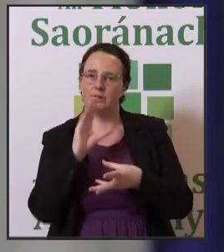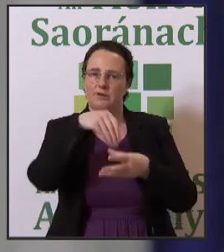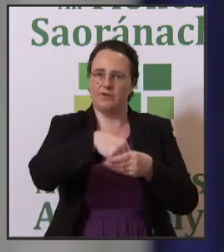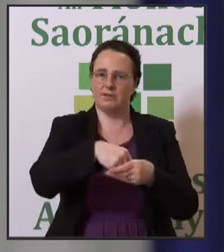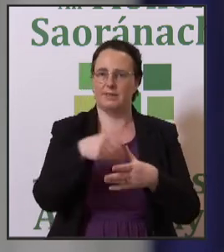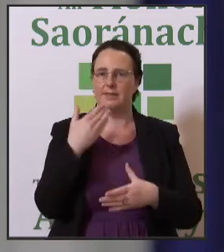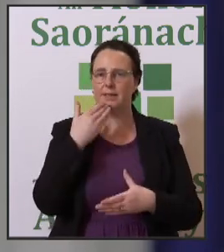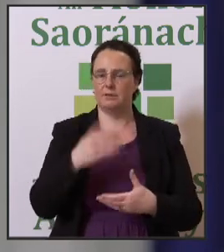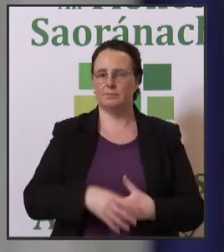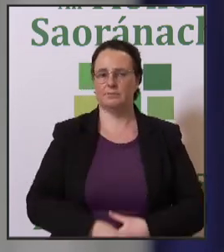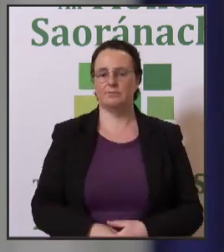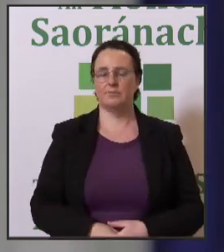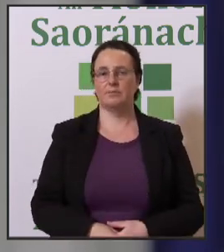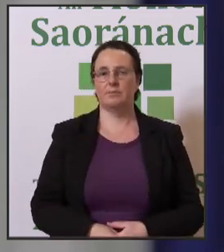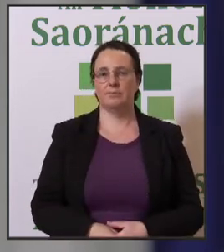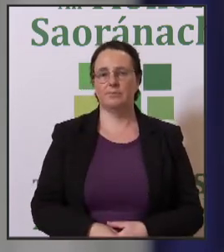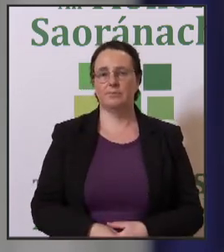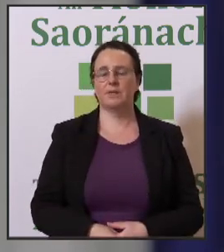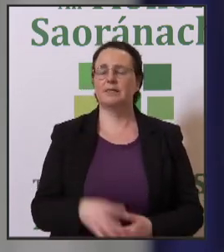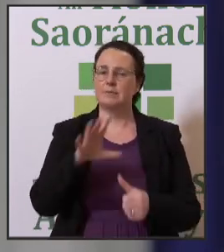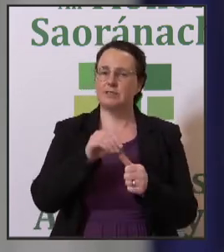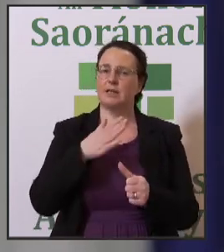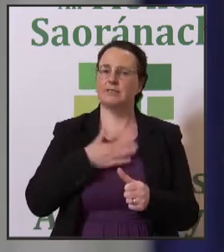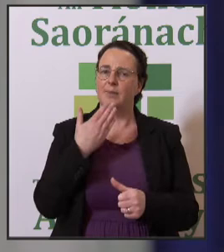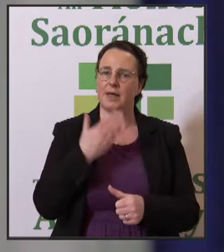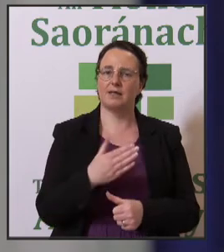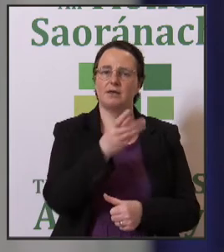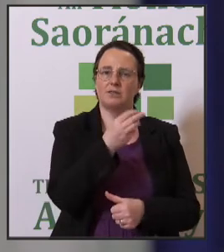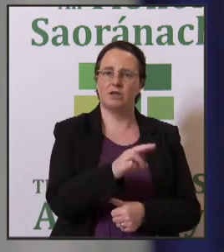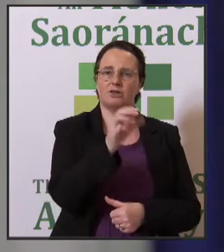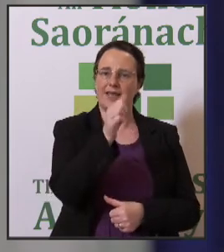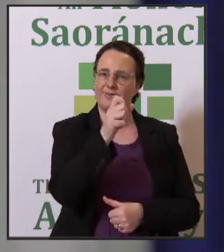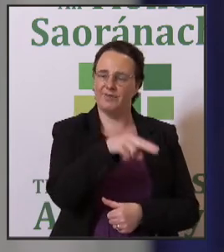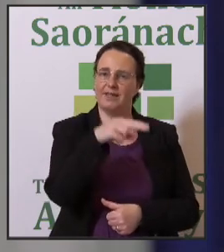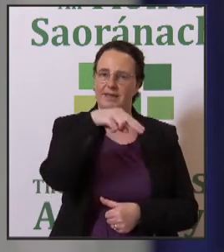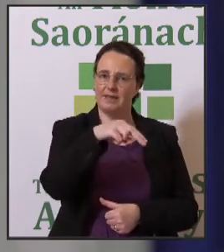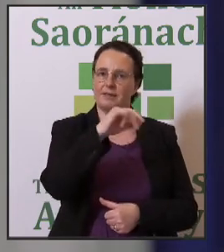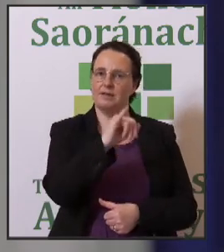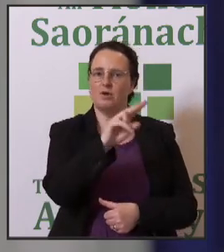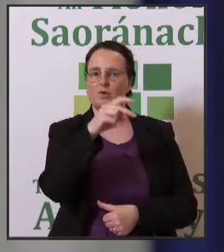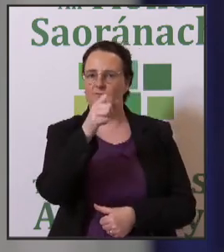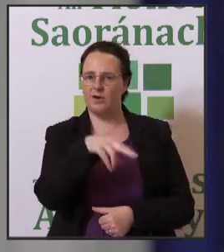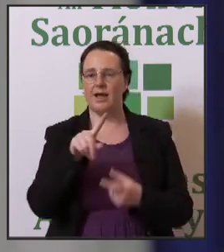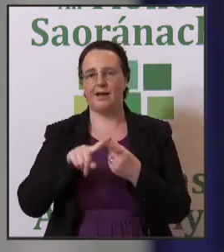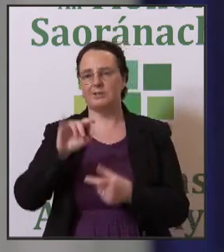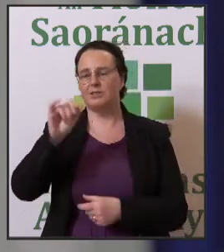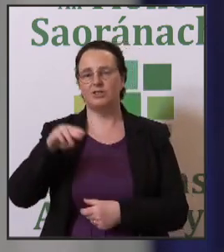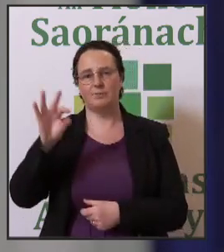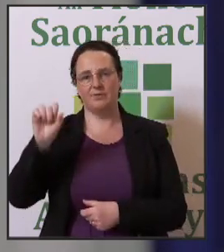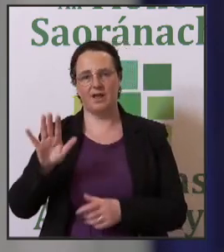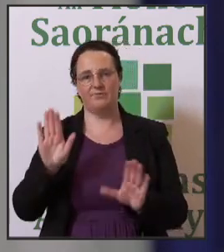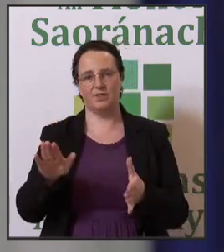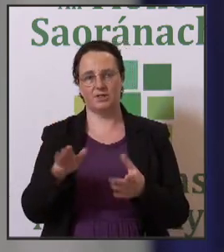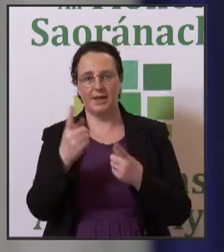Asoktashin. I would like to thank, in particular, Dr. Eveen Nihulawain and Jim Gavin for accepting my